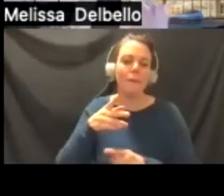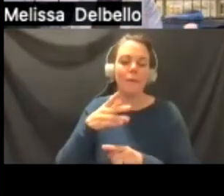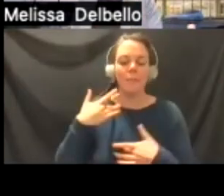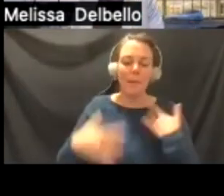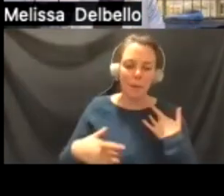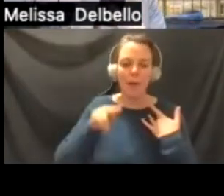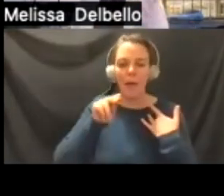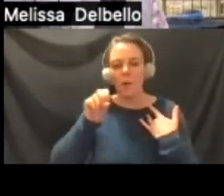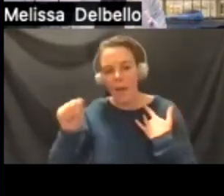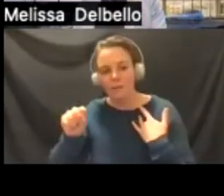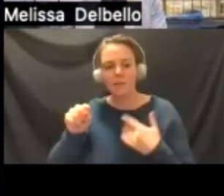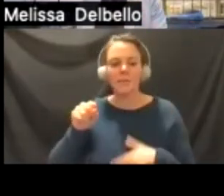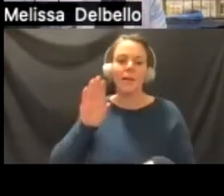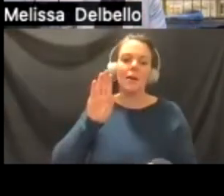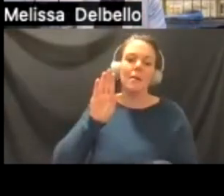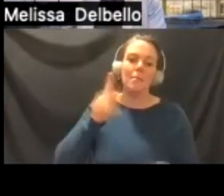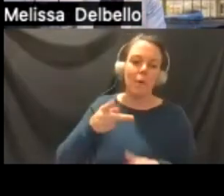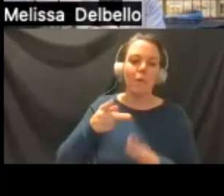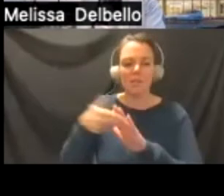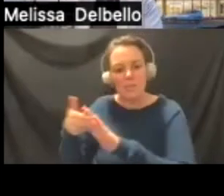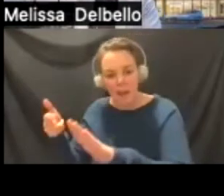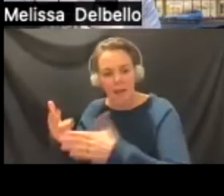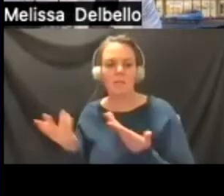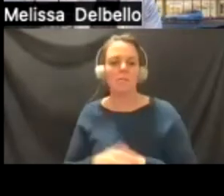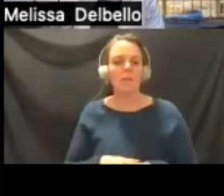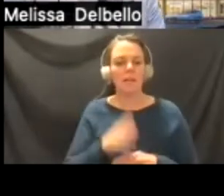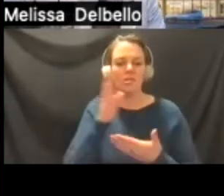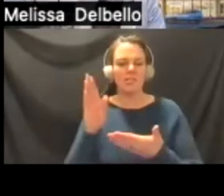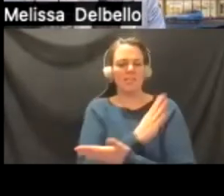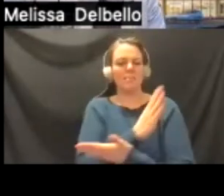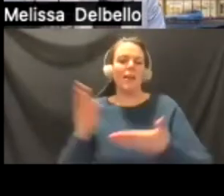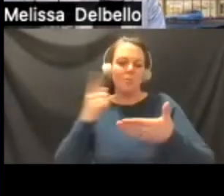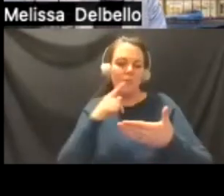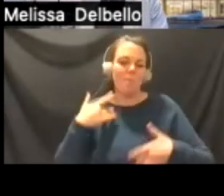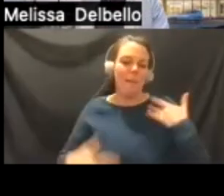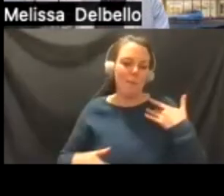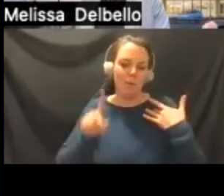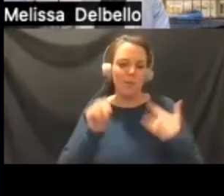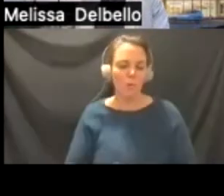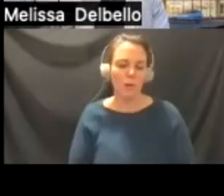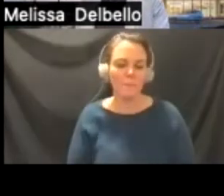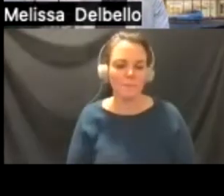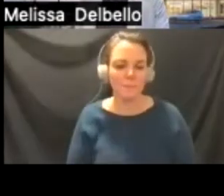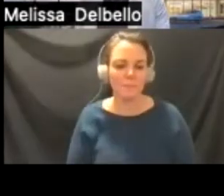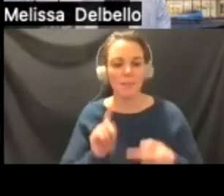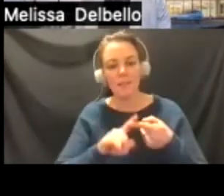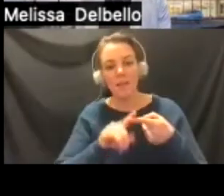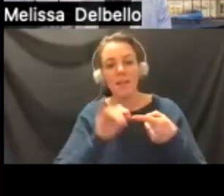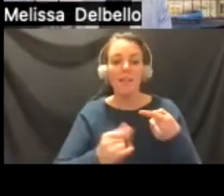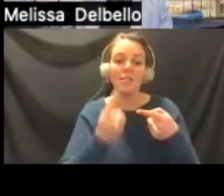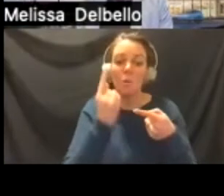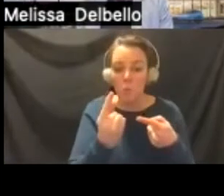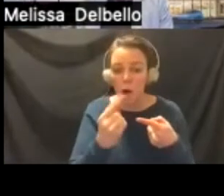otherwise specified, the kind of spectrum of bipolar disorders. That's one